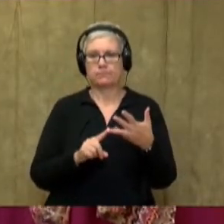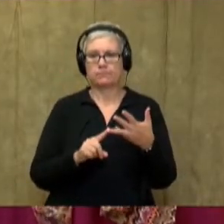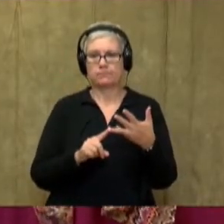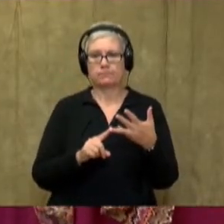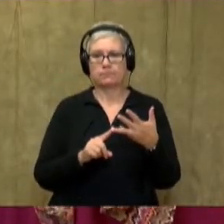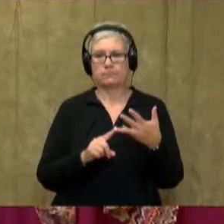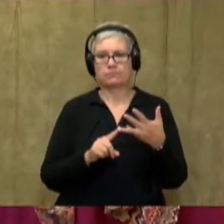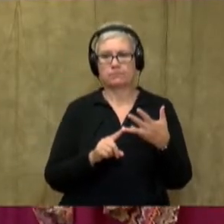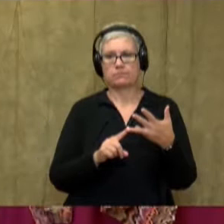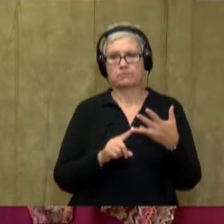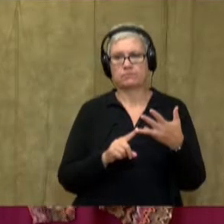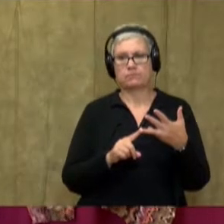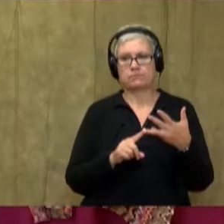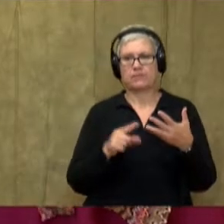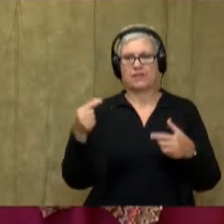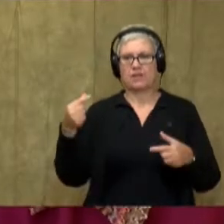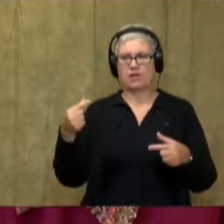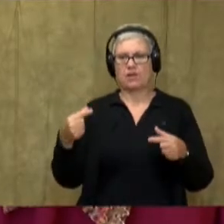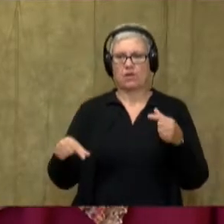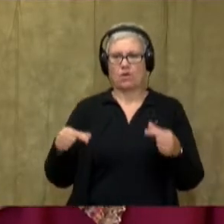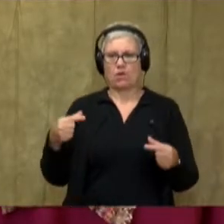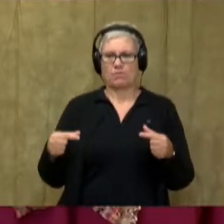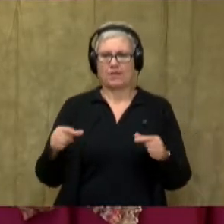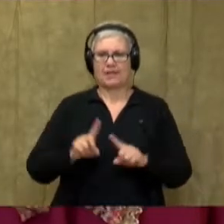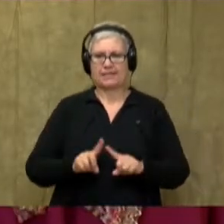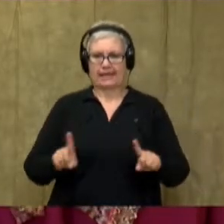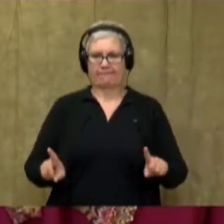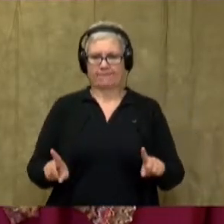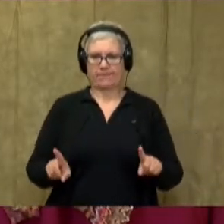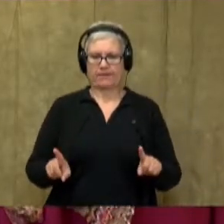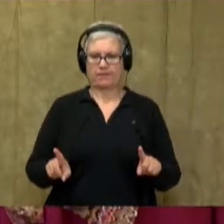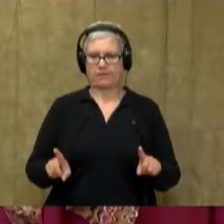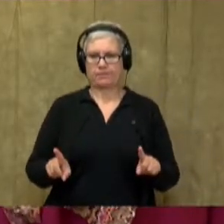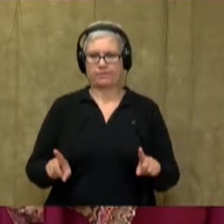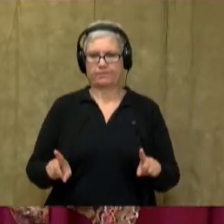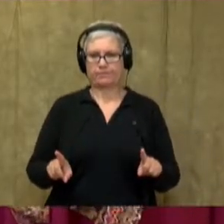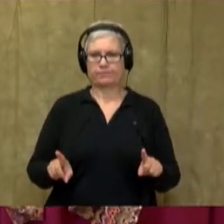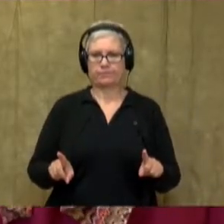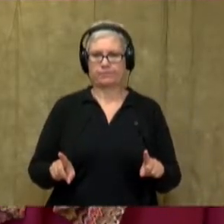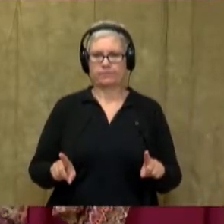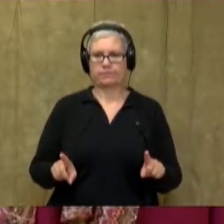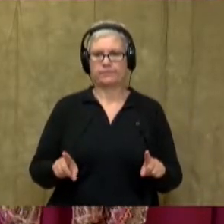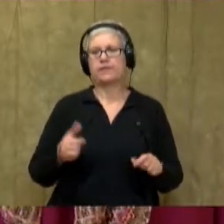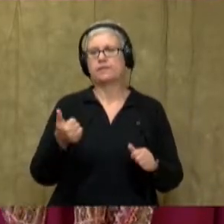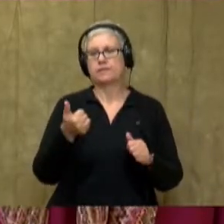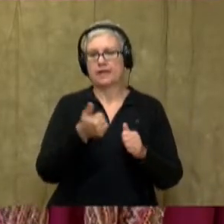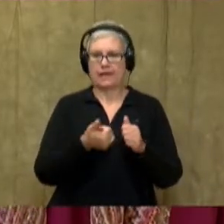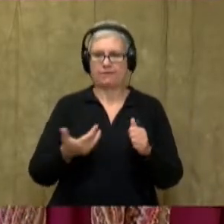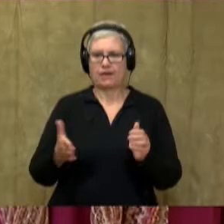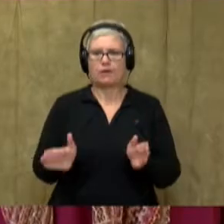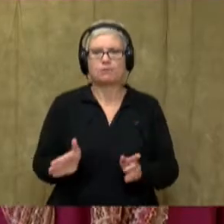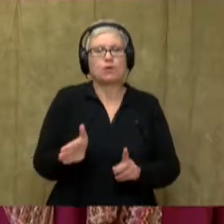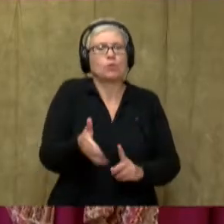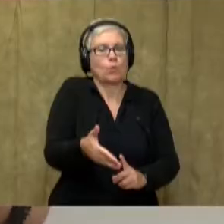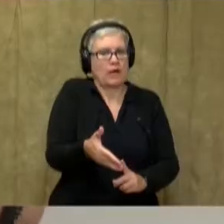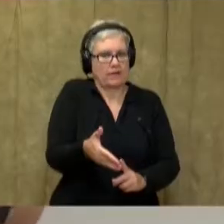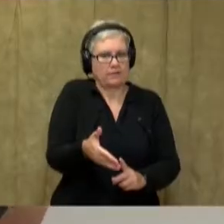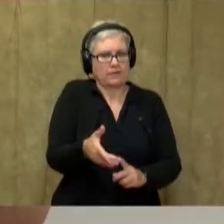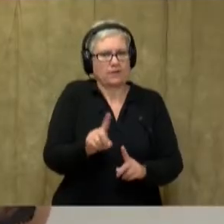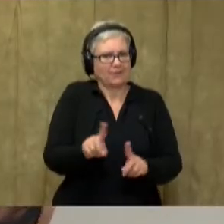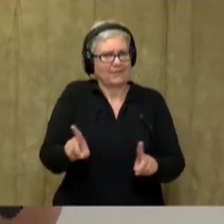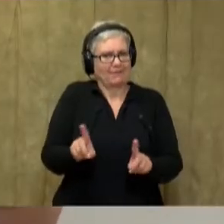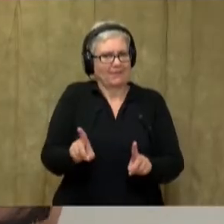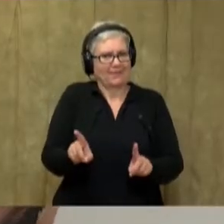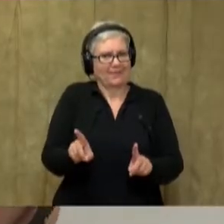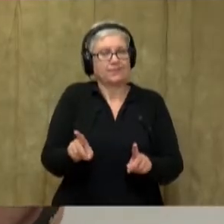Now, remember that argument is a little bit different from just everyday persuasion, if you will, because